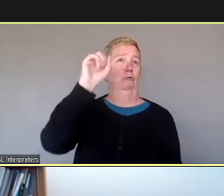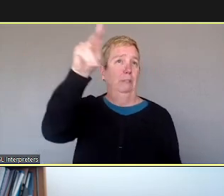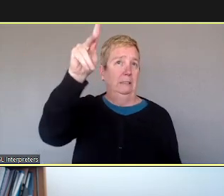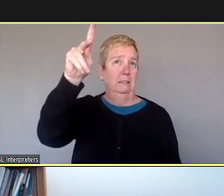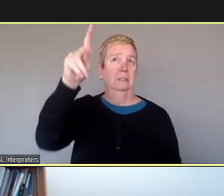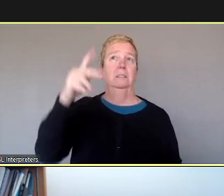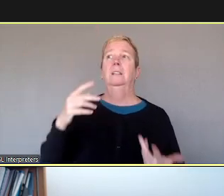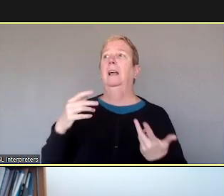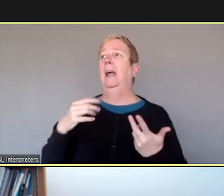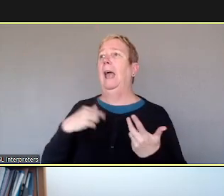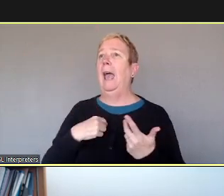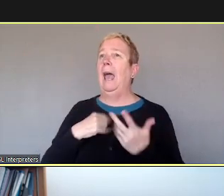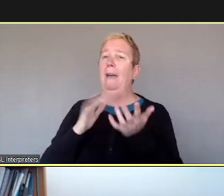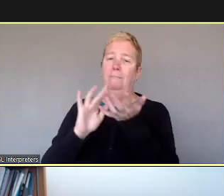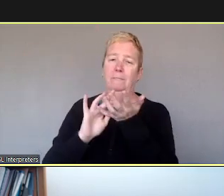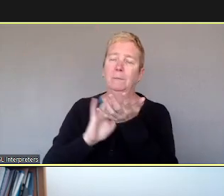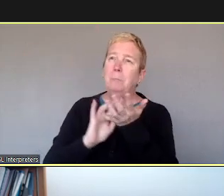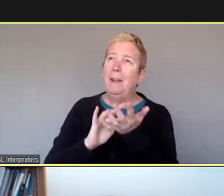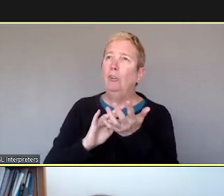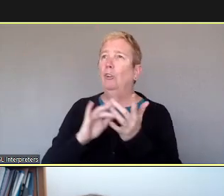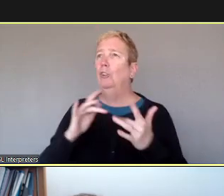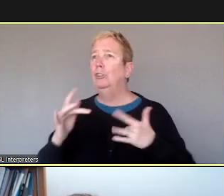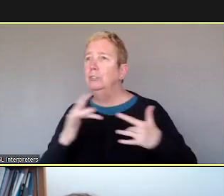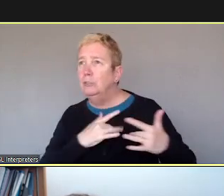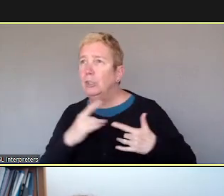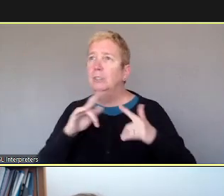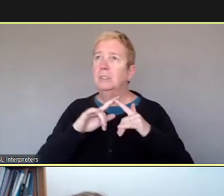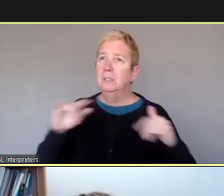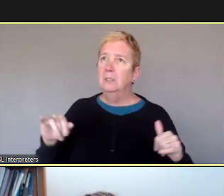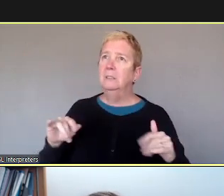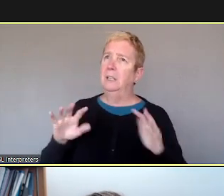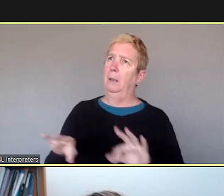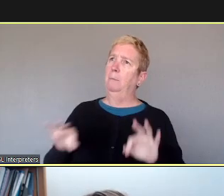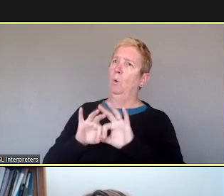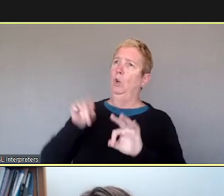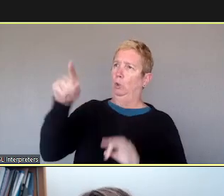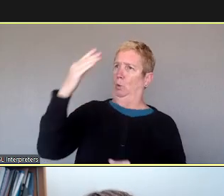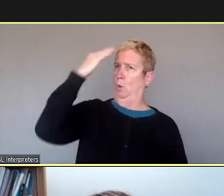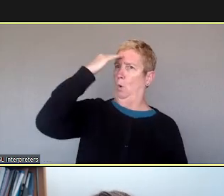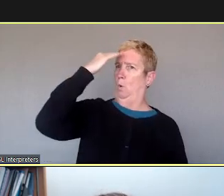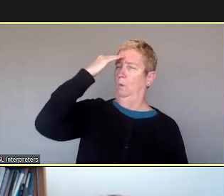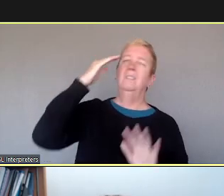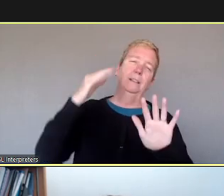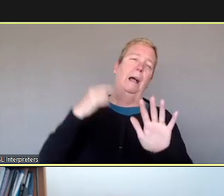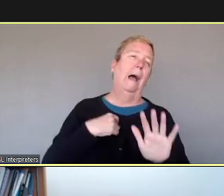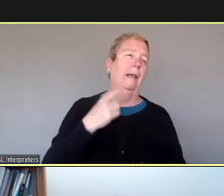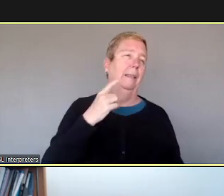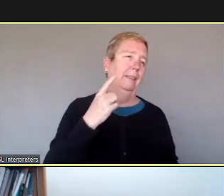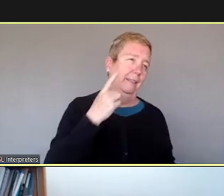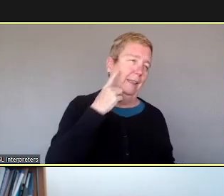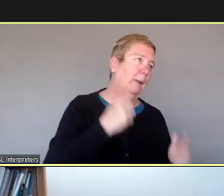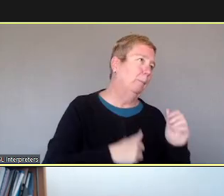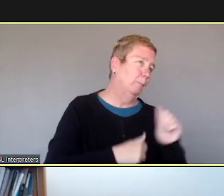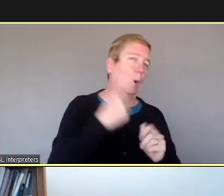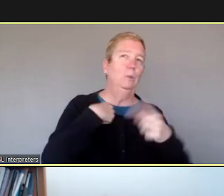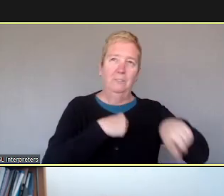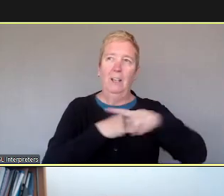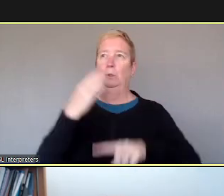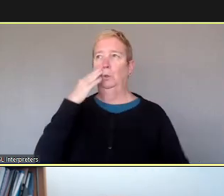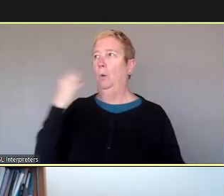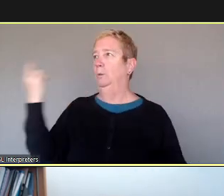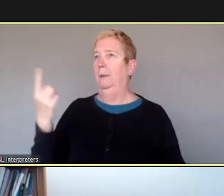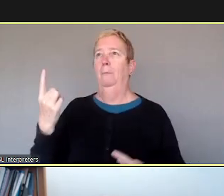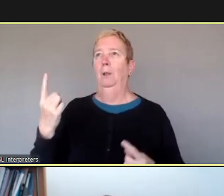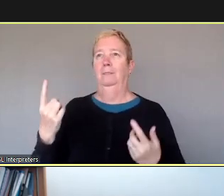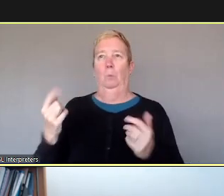COVID-19, should be aware of the current situation. I think most of us currently know someone who's infected with